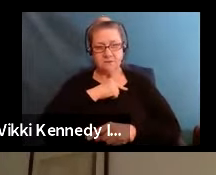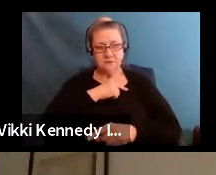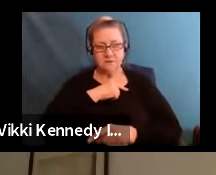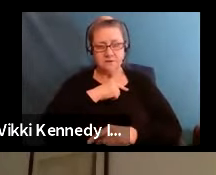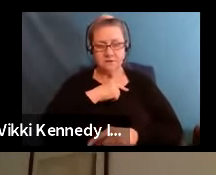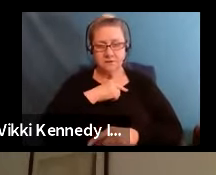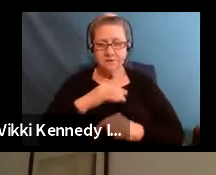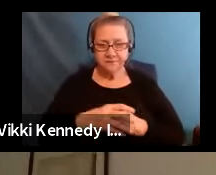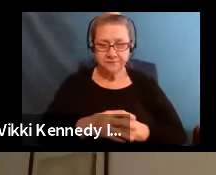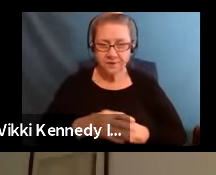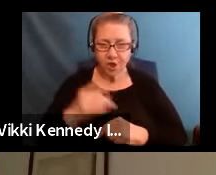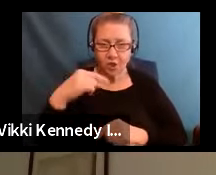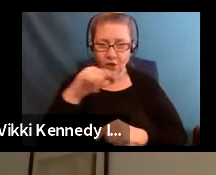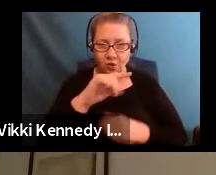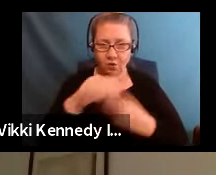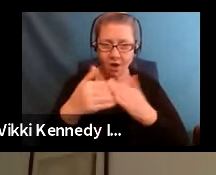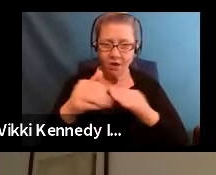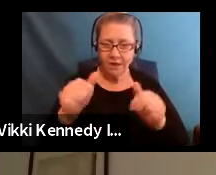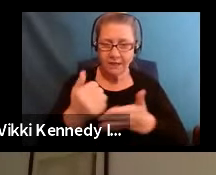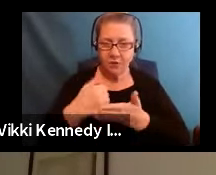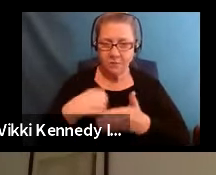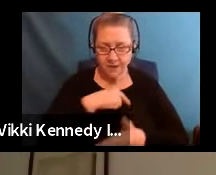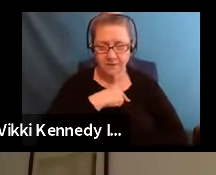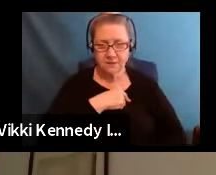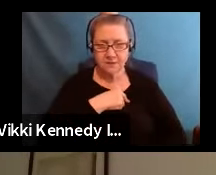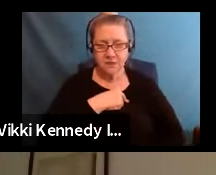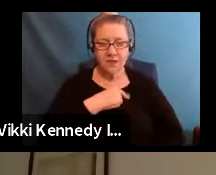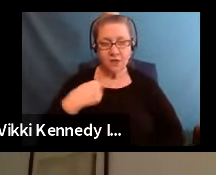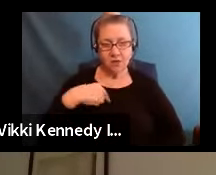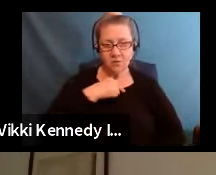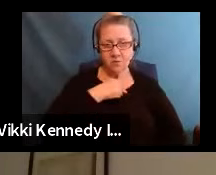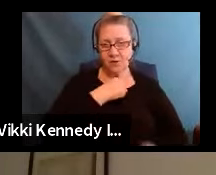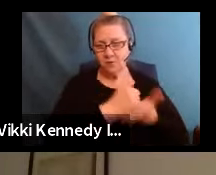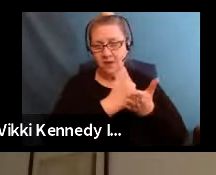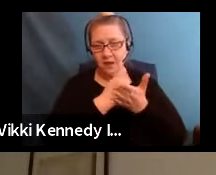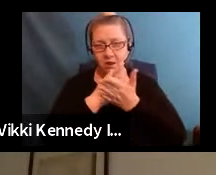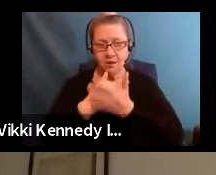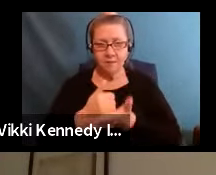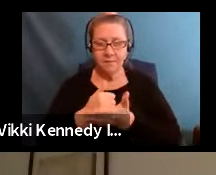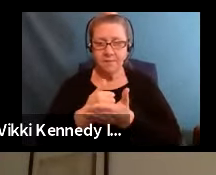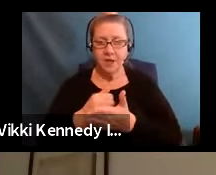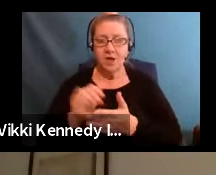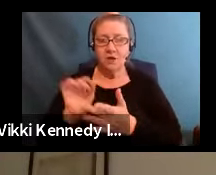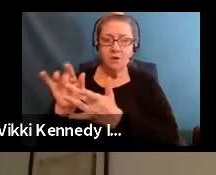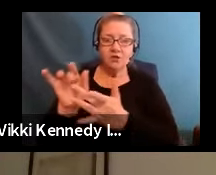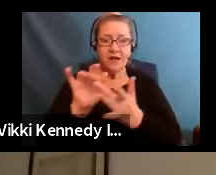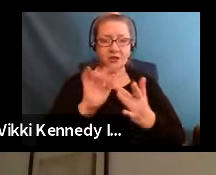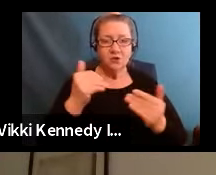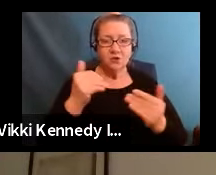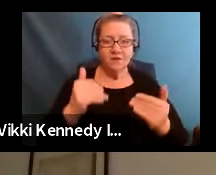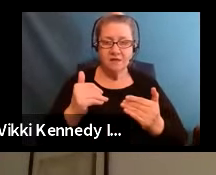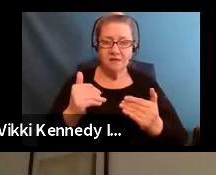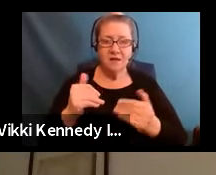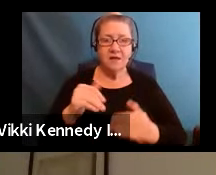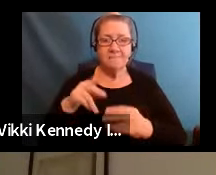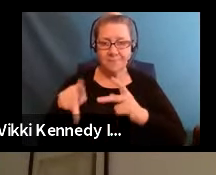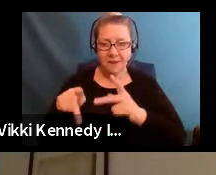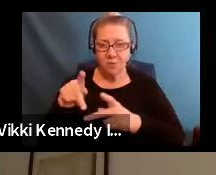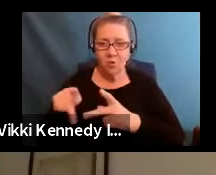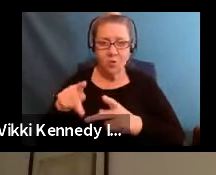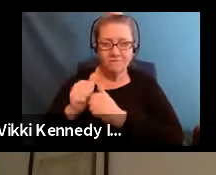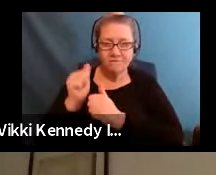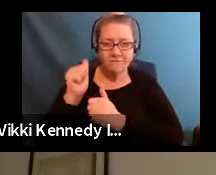help us, and certainly to the extent that we can help, you know, with this, reaching out to these tough populations, difficult to reach populations,